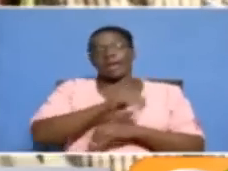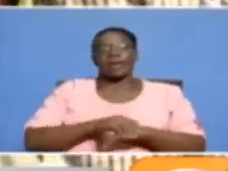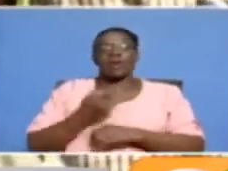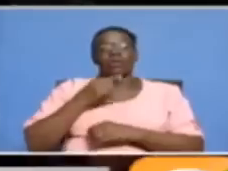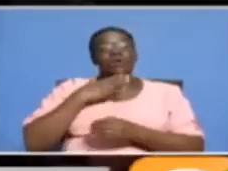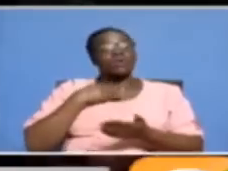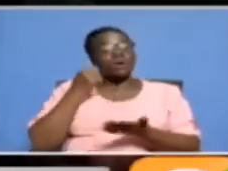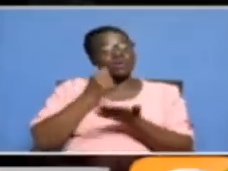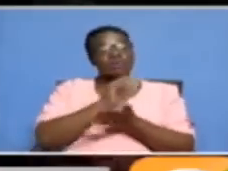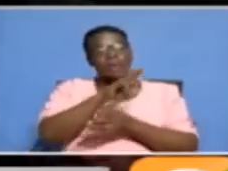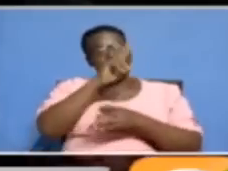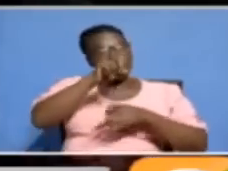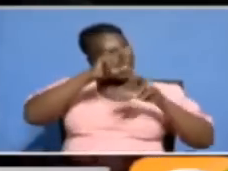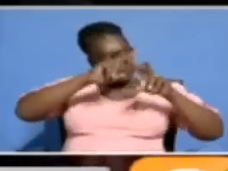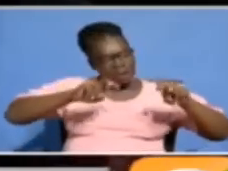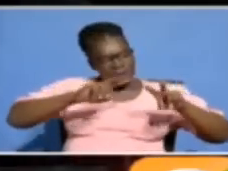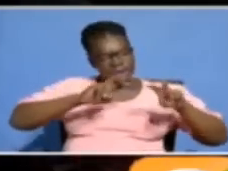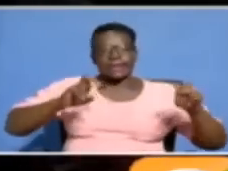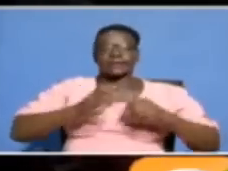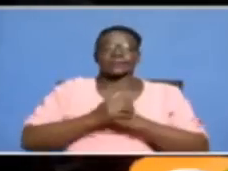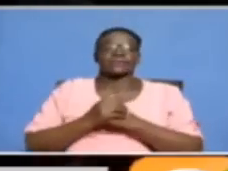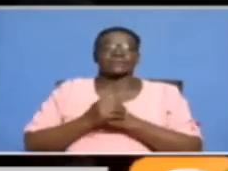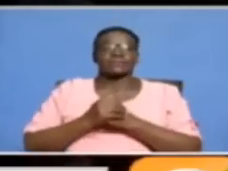yake ichunguzwe mambo ya